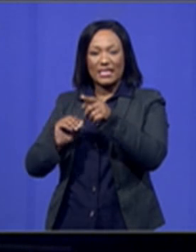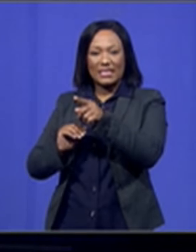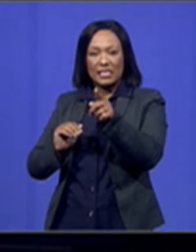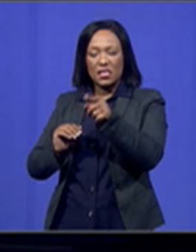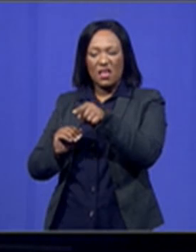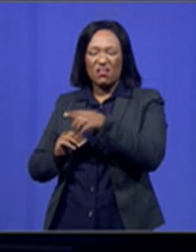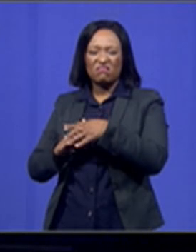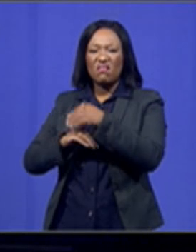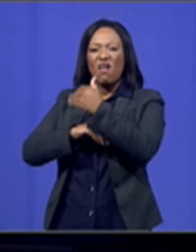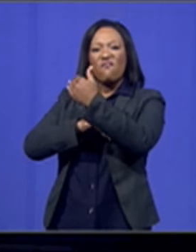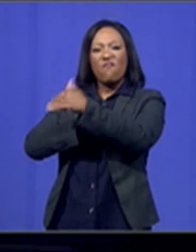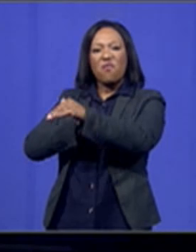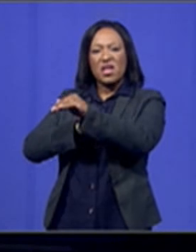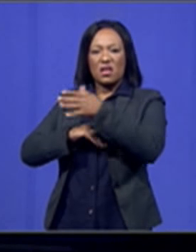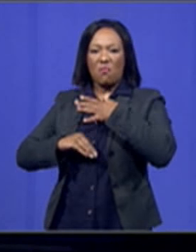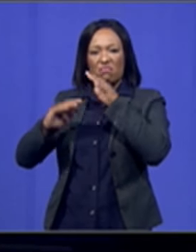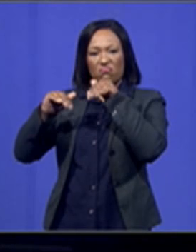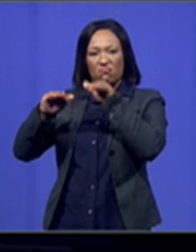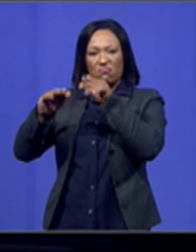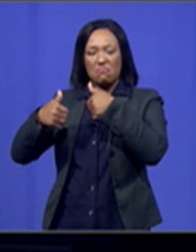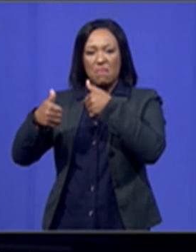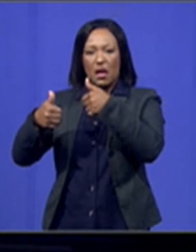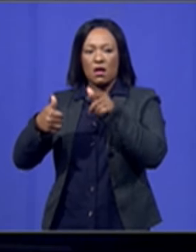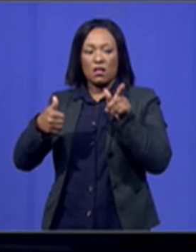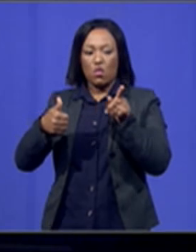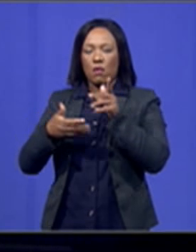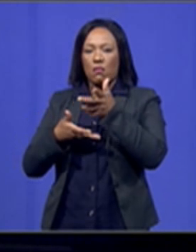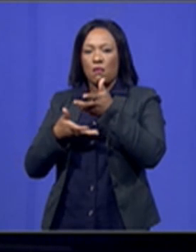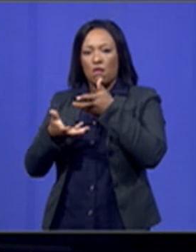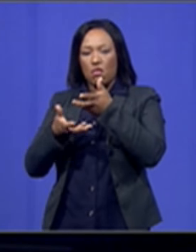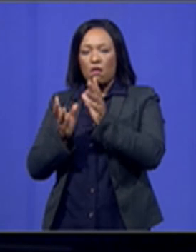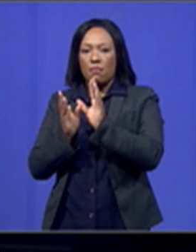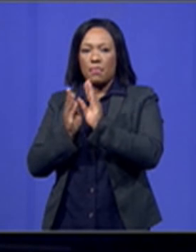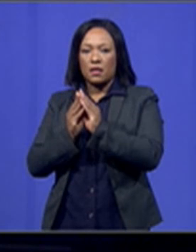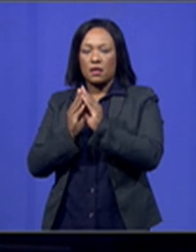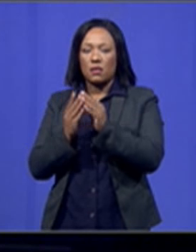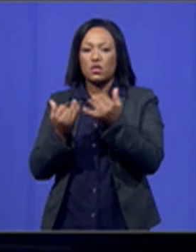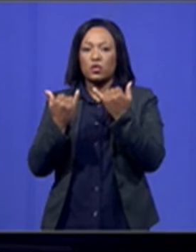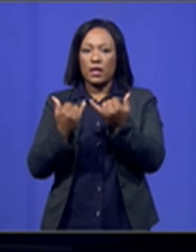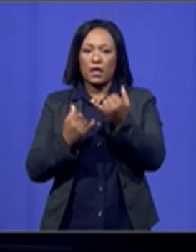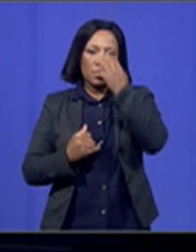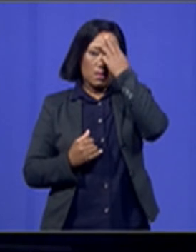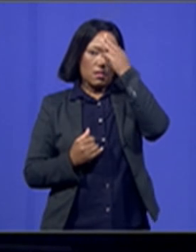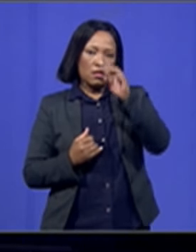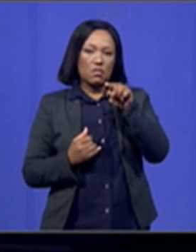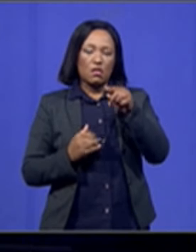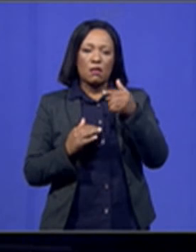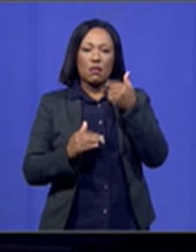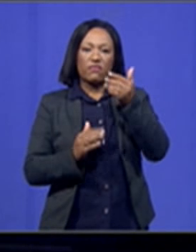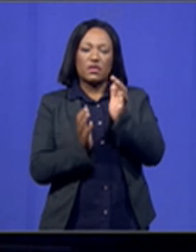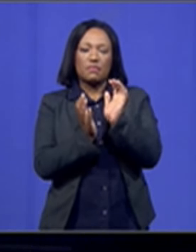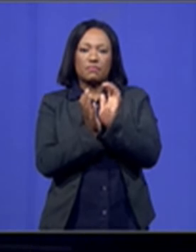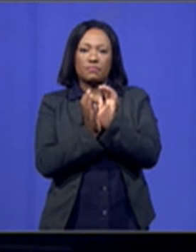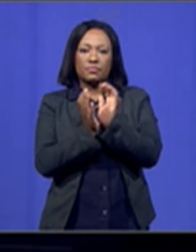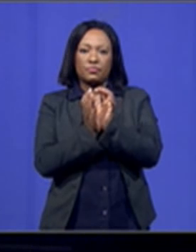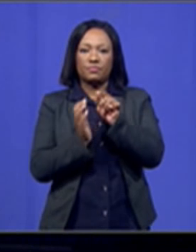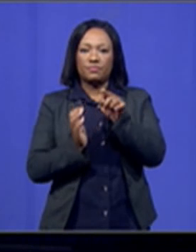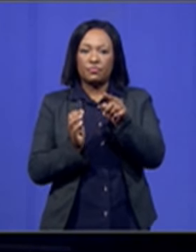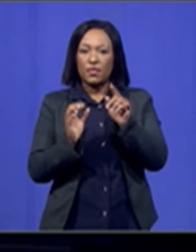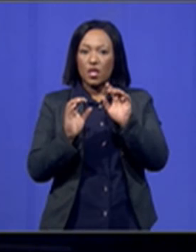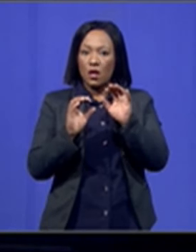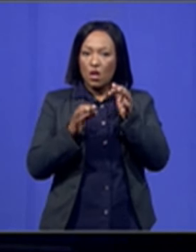e seng molaong. Sena se hlahelletse sebokeng sa baqolotsi ba ditaba se bileng thapameng ena Pretoria ka mora kopano le